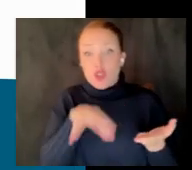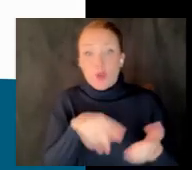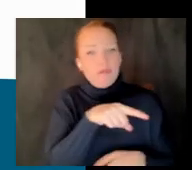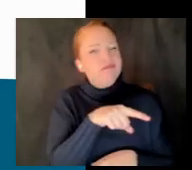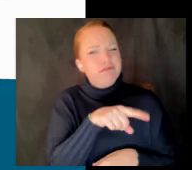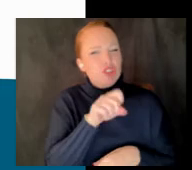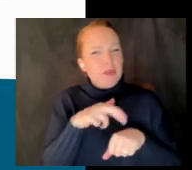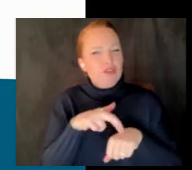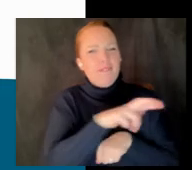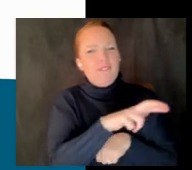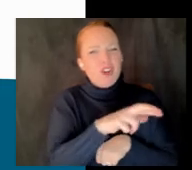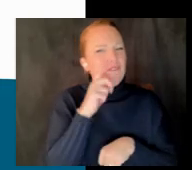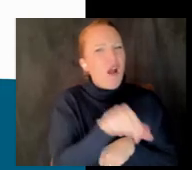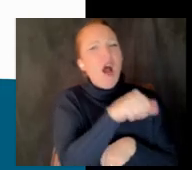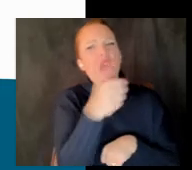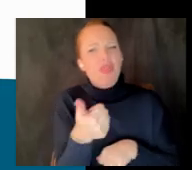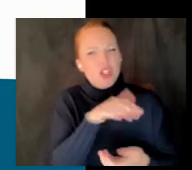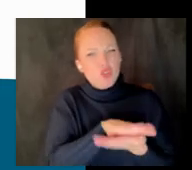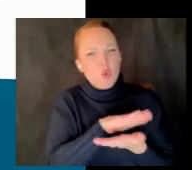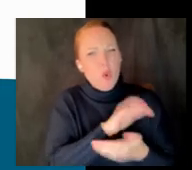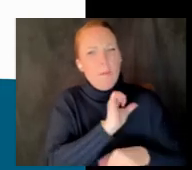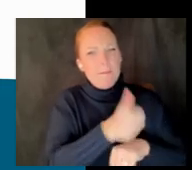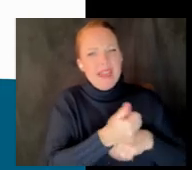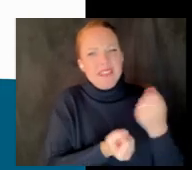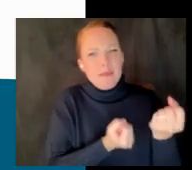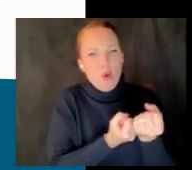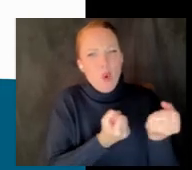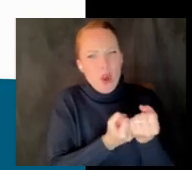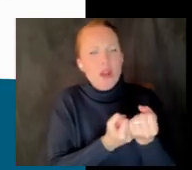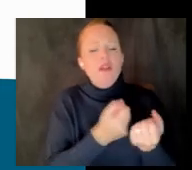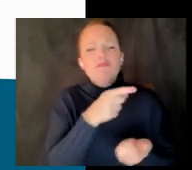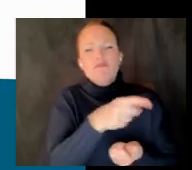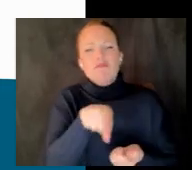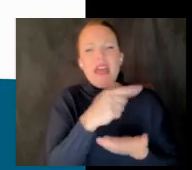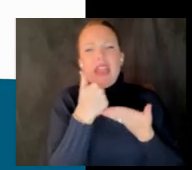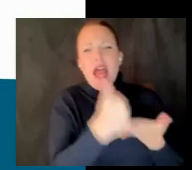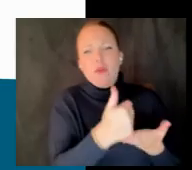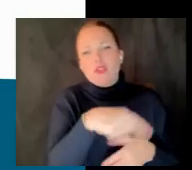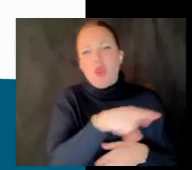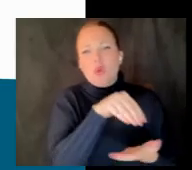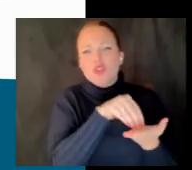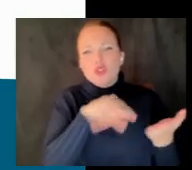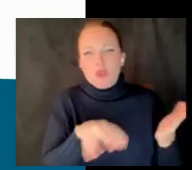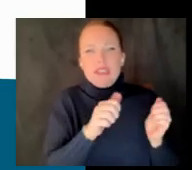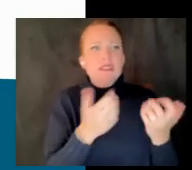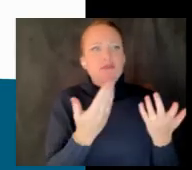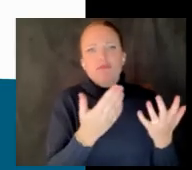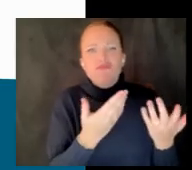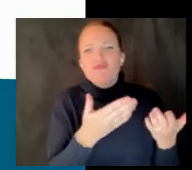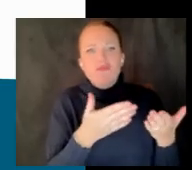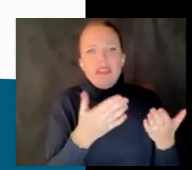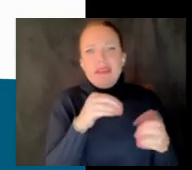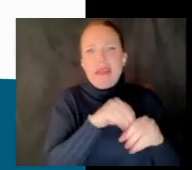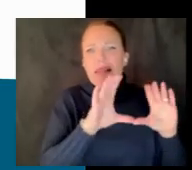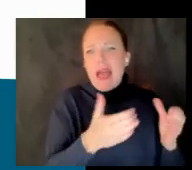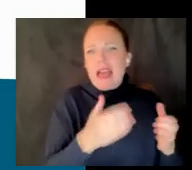other school-based support resources designed to help students within the general education environment. Examples include maybe a child